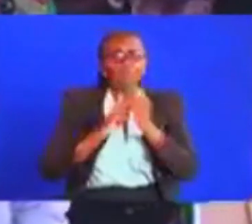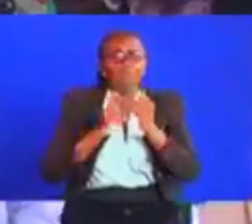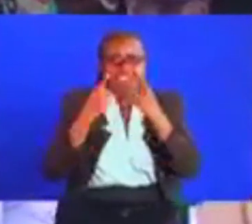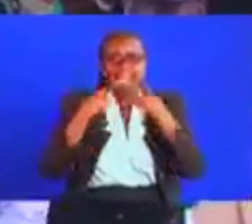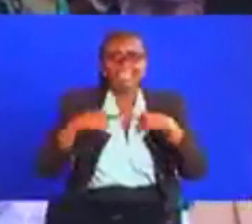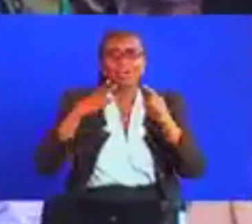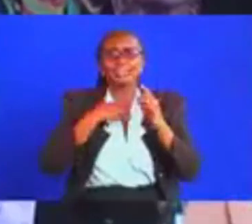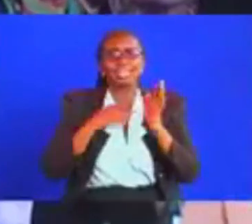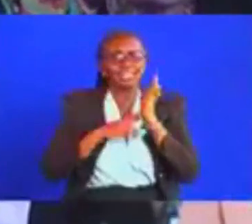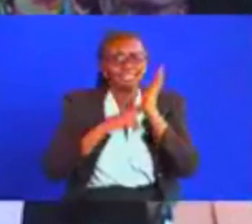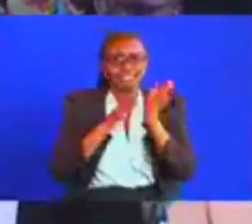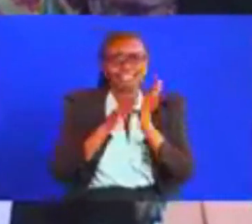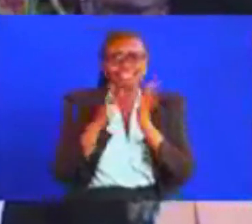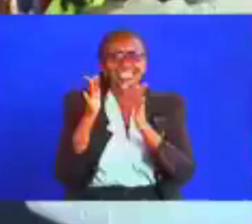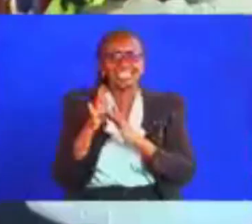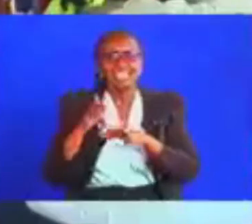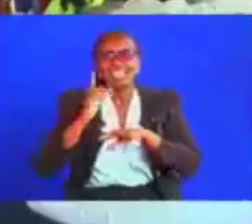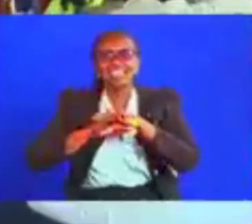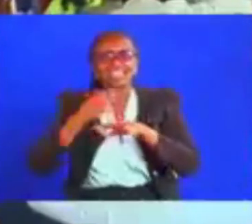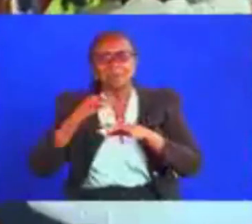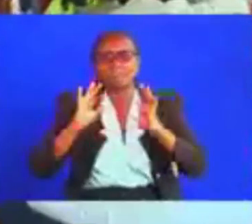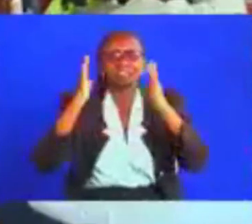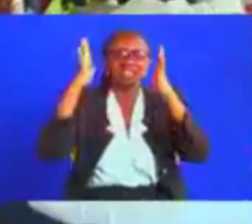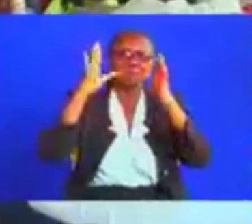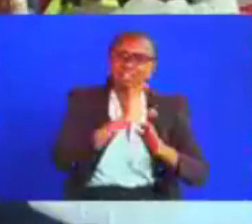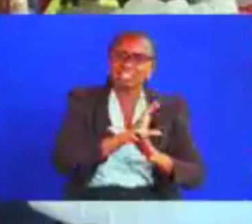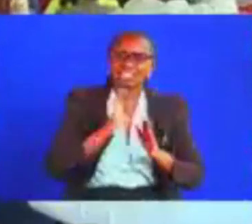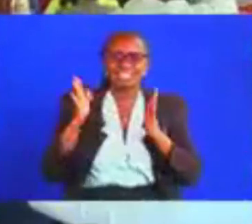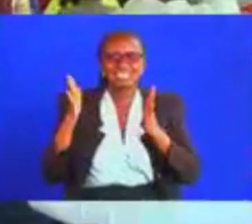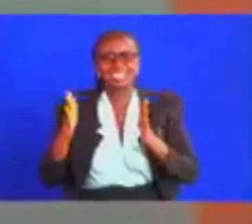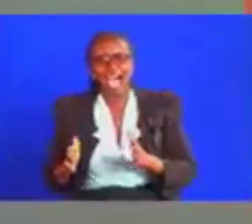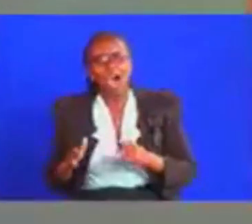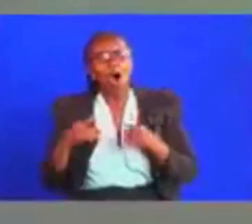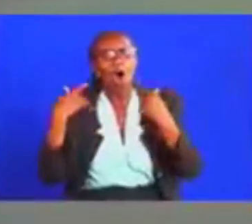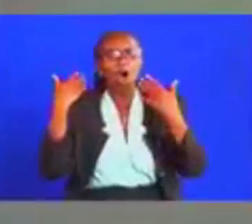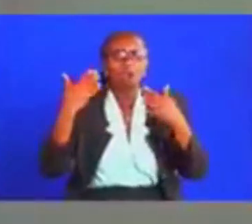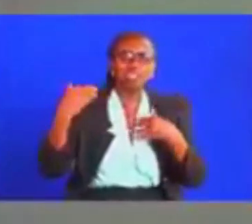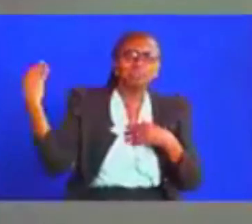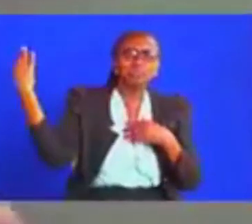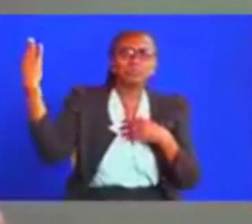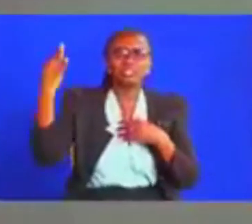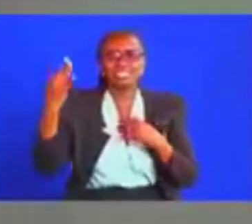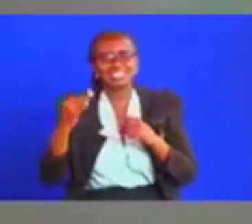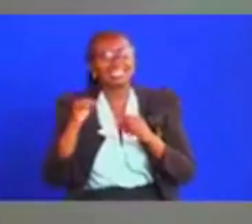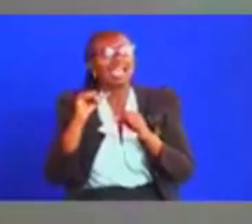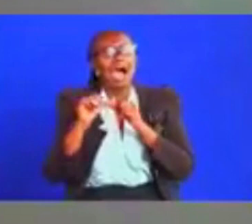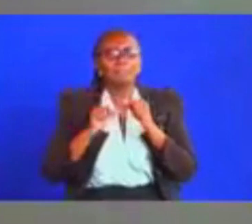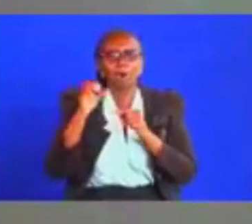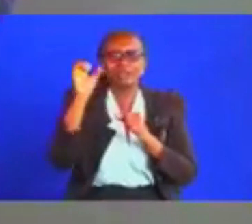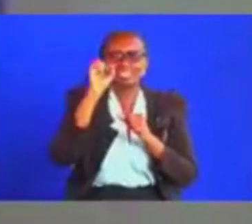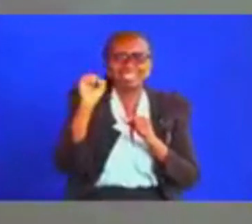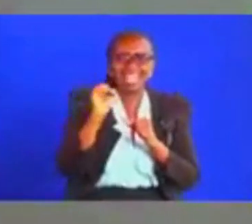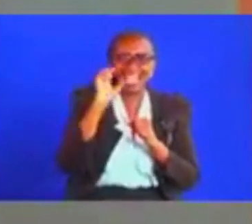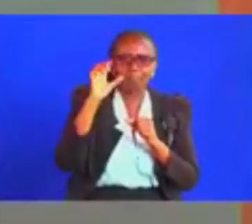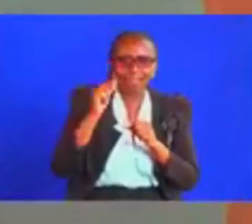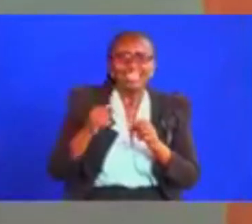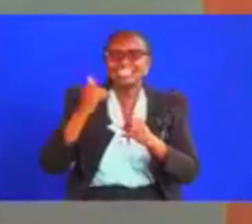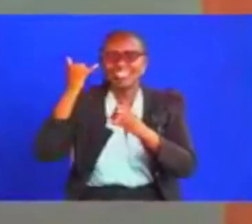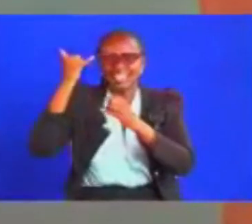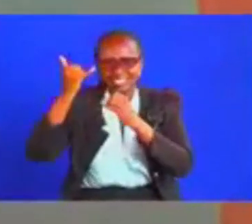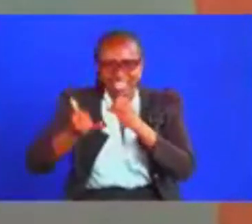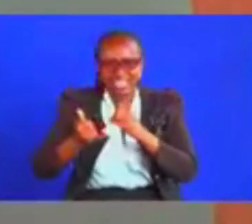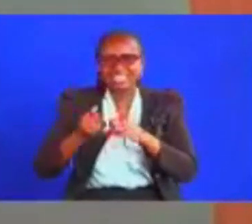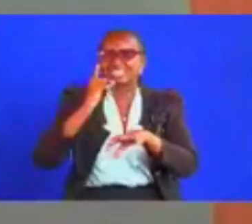era of celebrity Christianity marketing Joshua Selman's has come to an end. It is time for flesh to